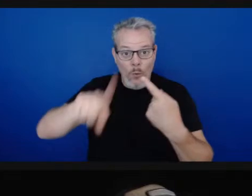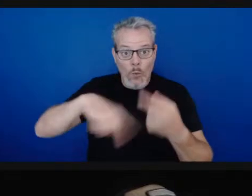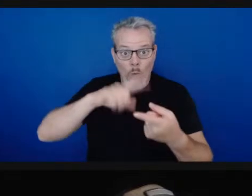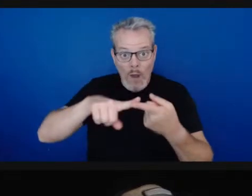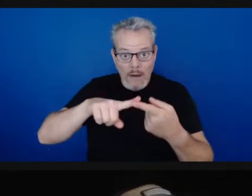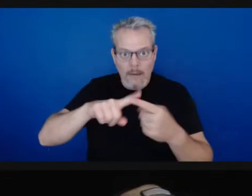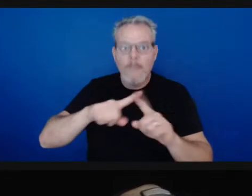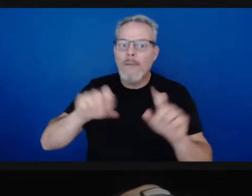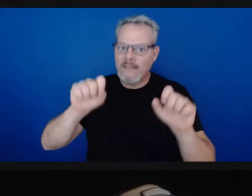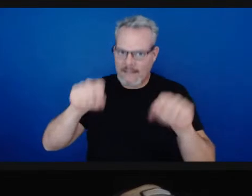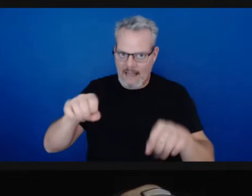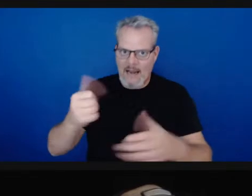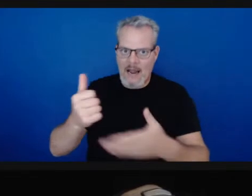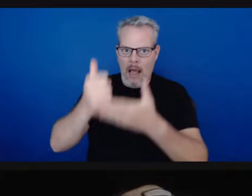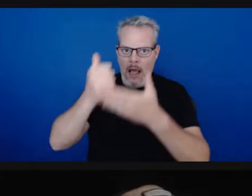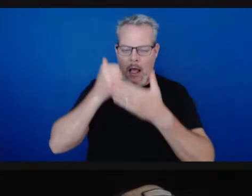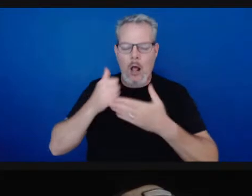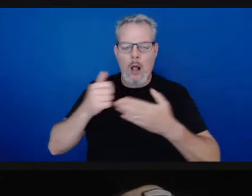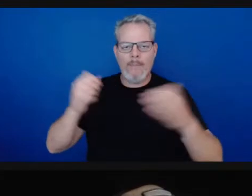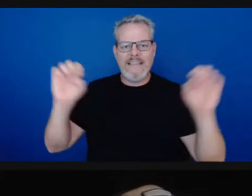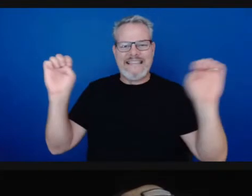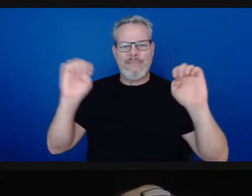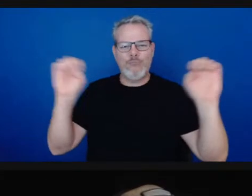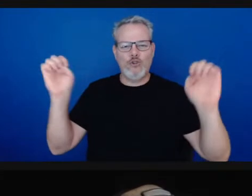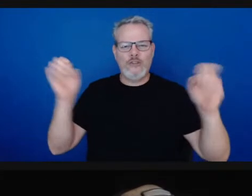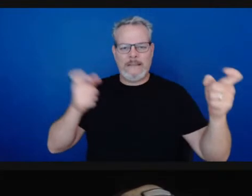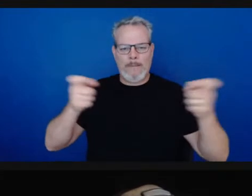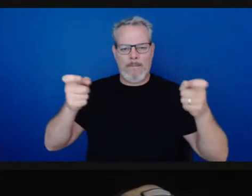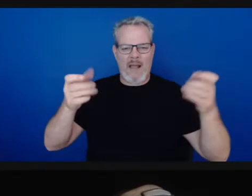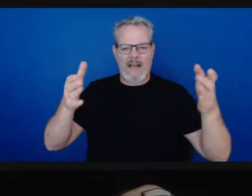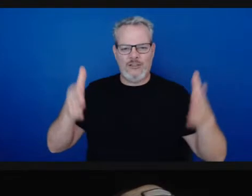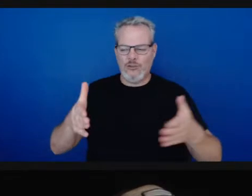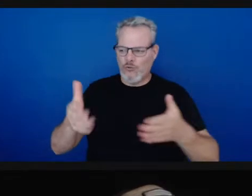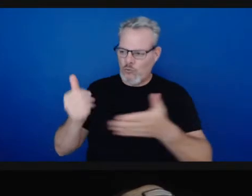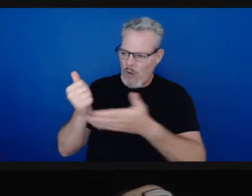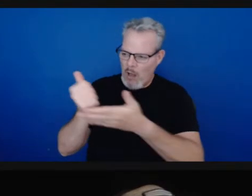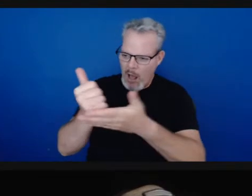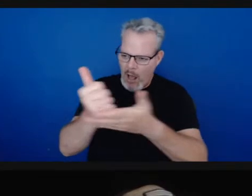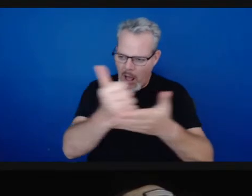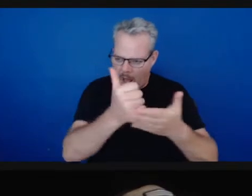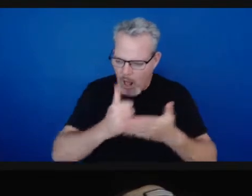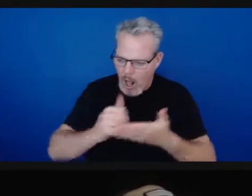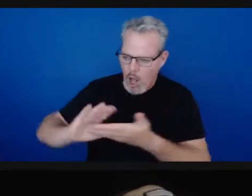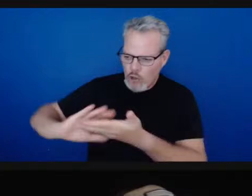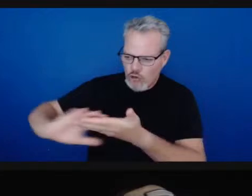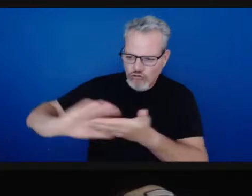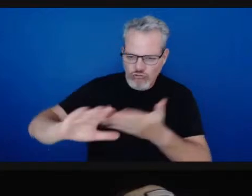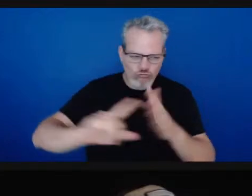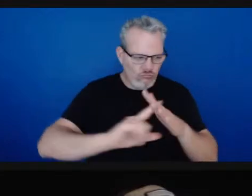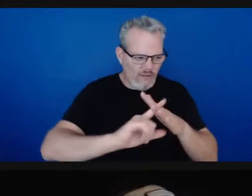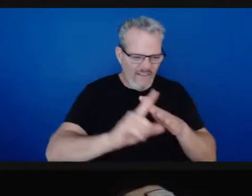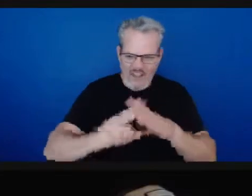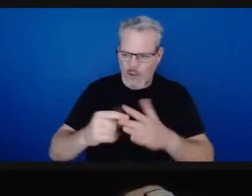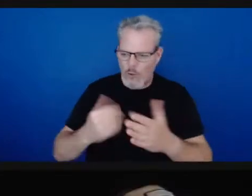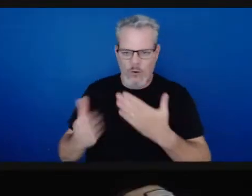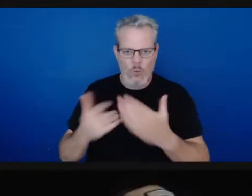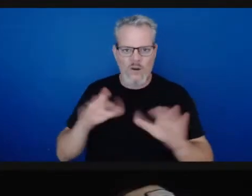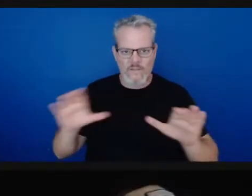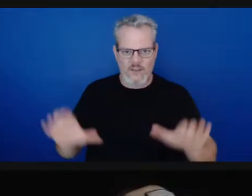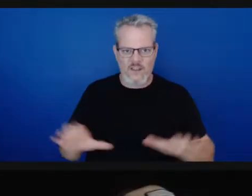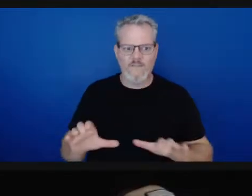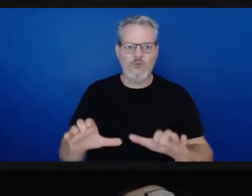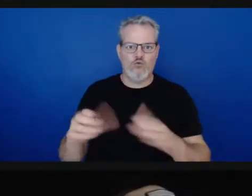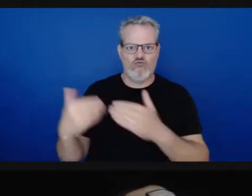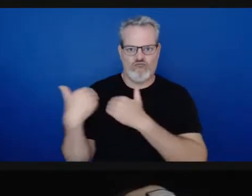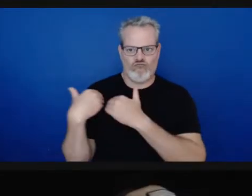certainly help emergency managers to respond, evacuate, monitor, all the things they need to do. So this was really the